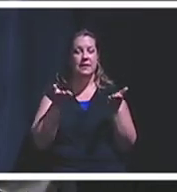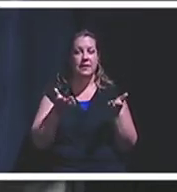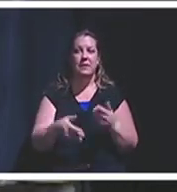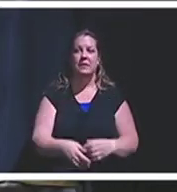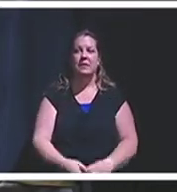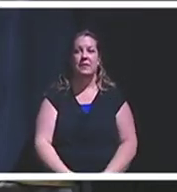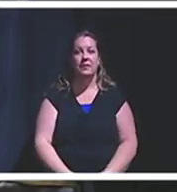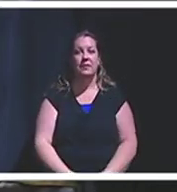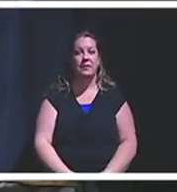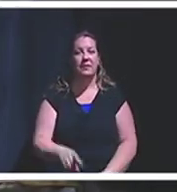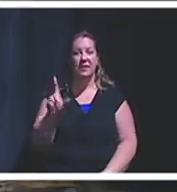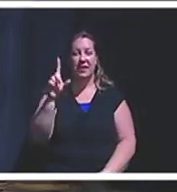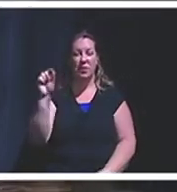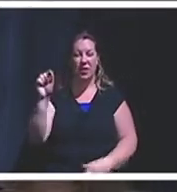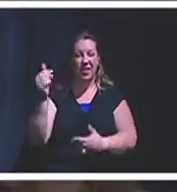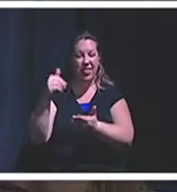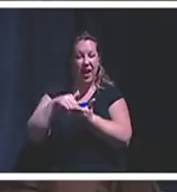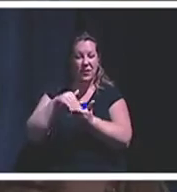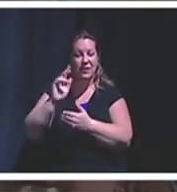20,000 hours.